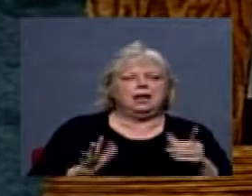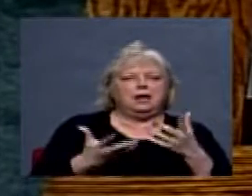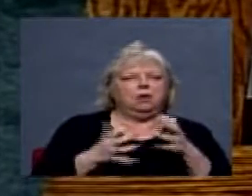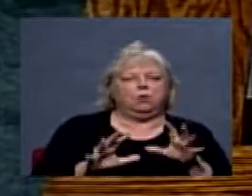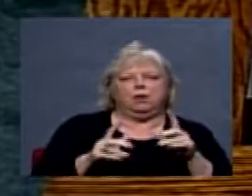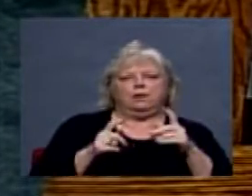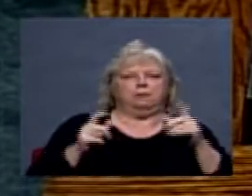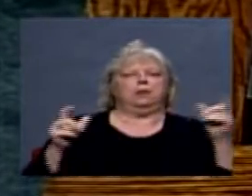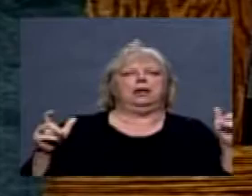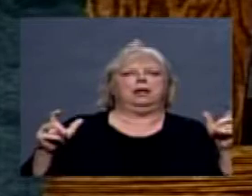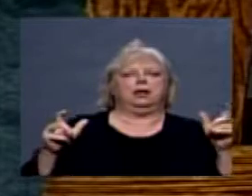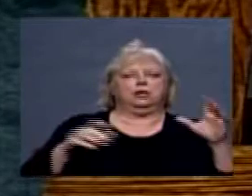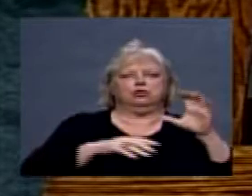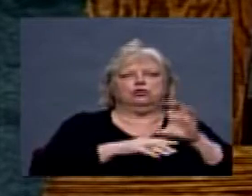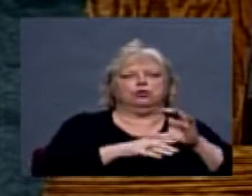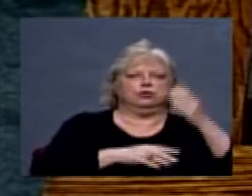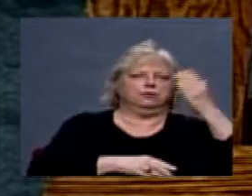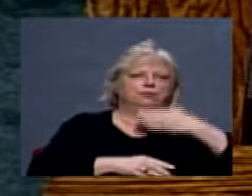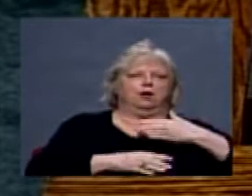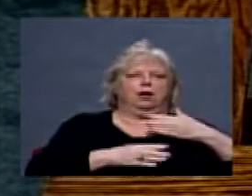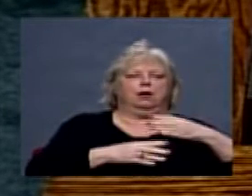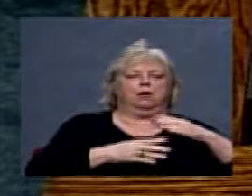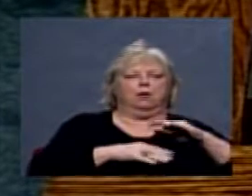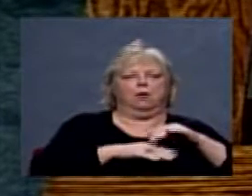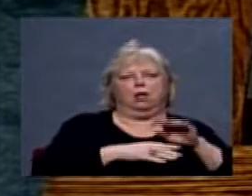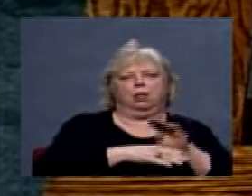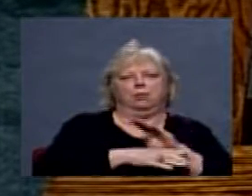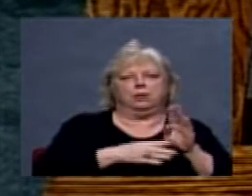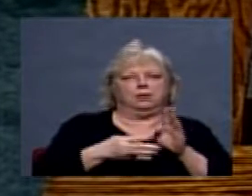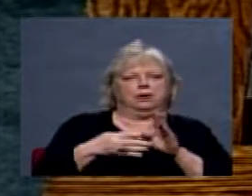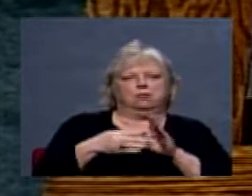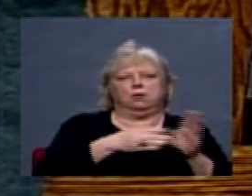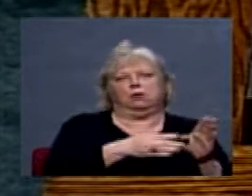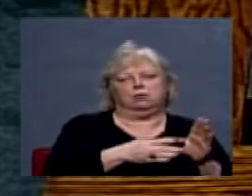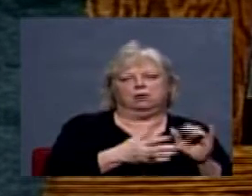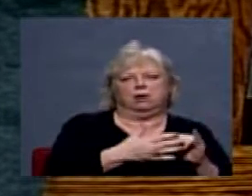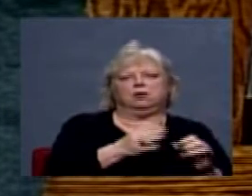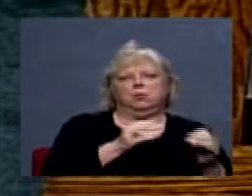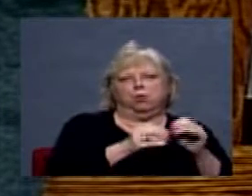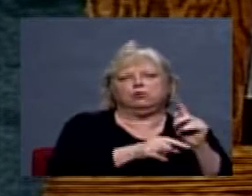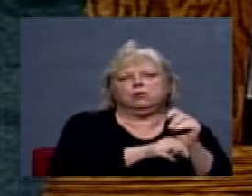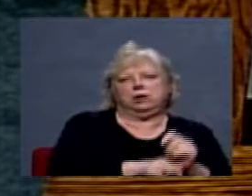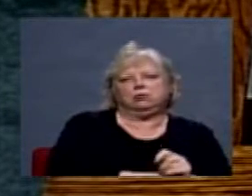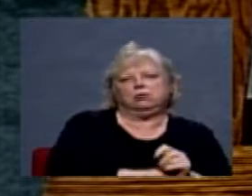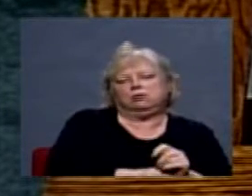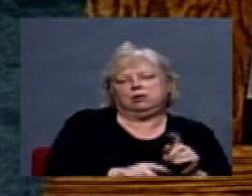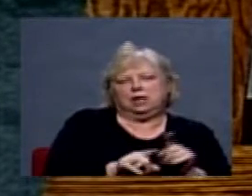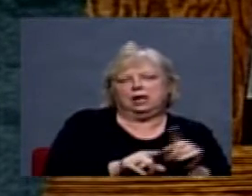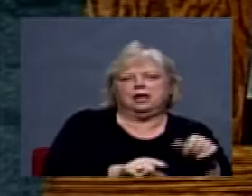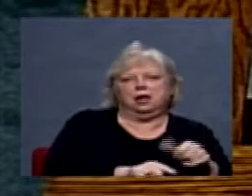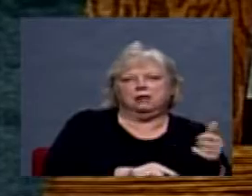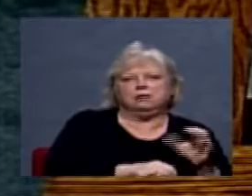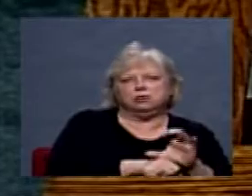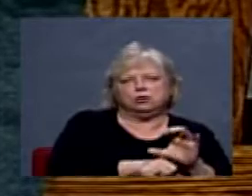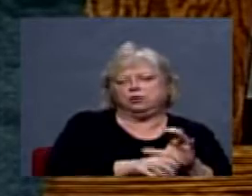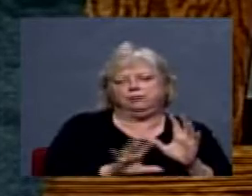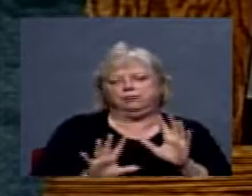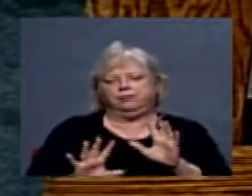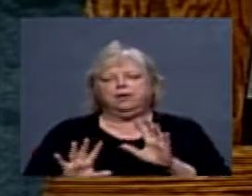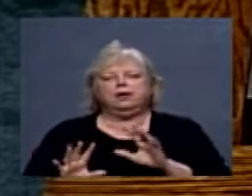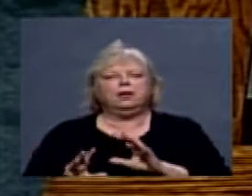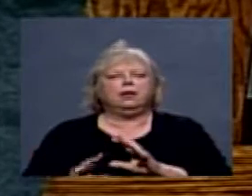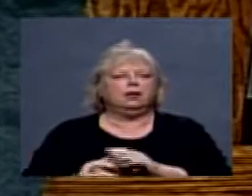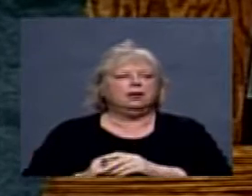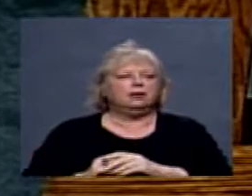big church front as would be more traditional with some others. This is